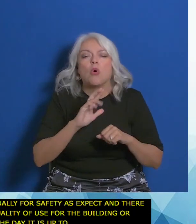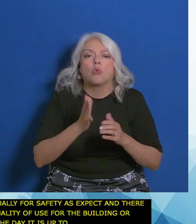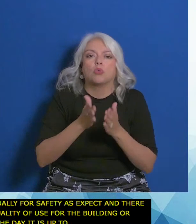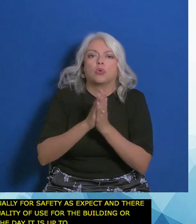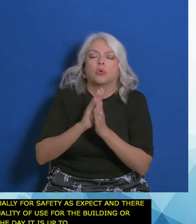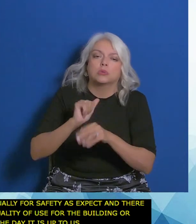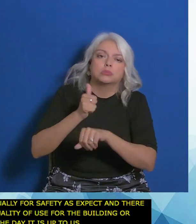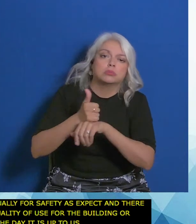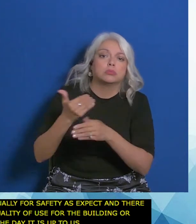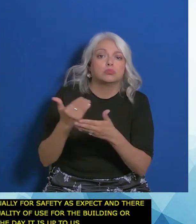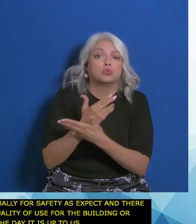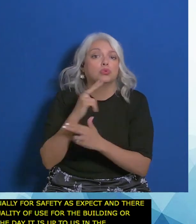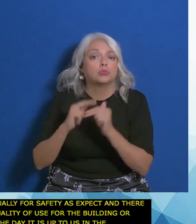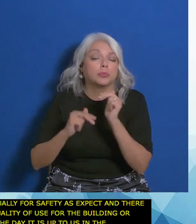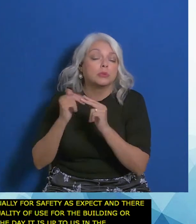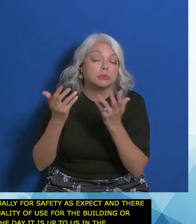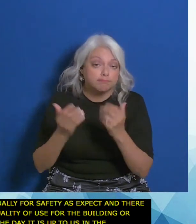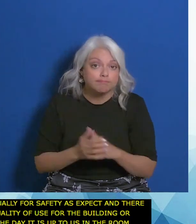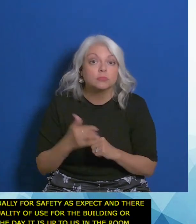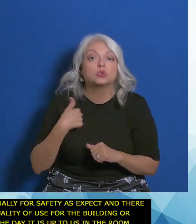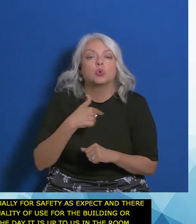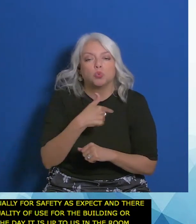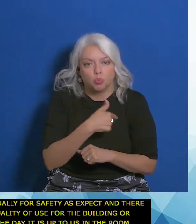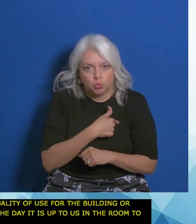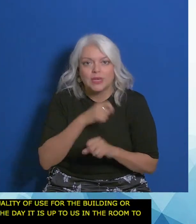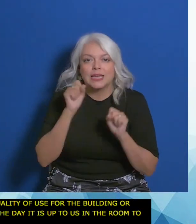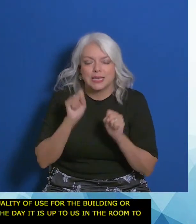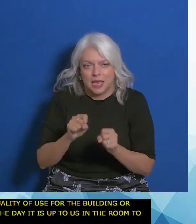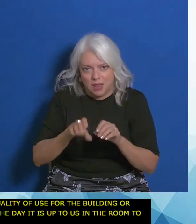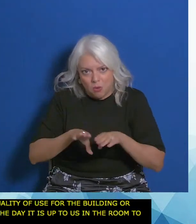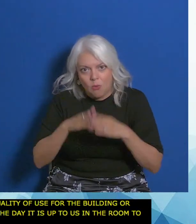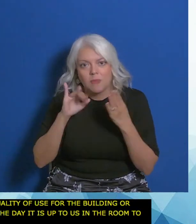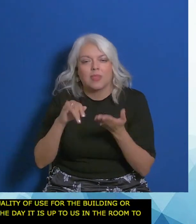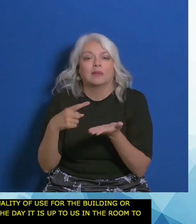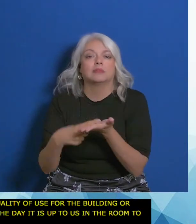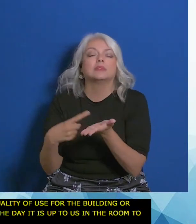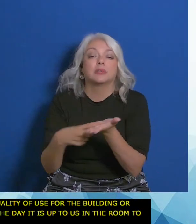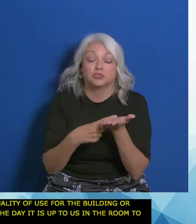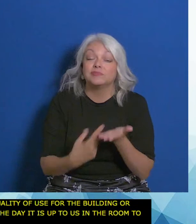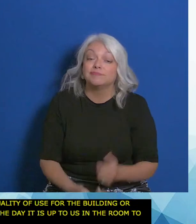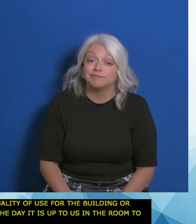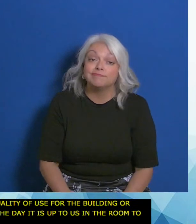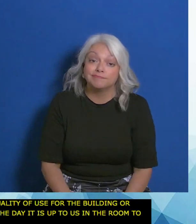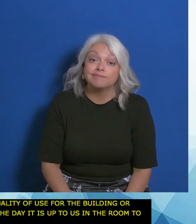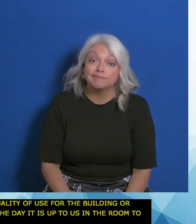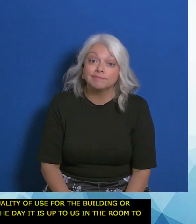building. So we get to drive that discussion.